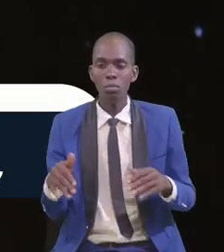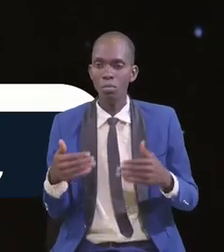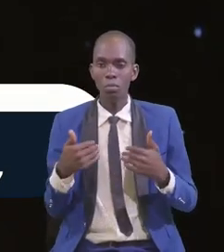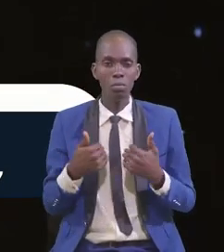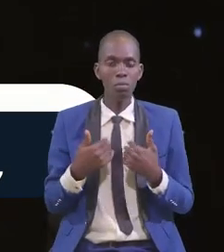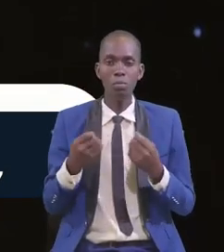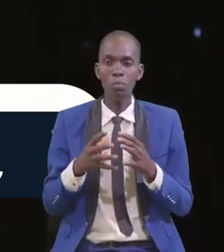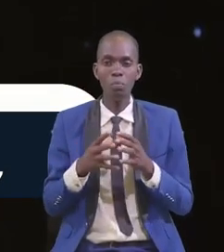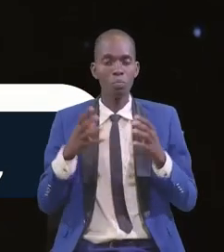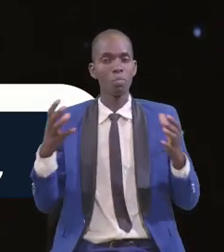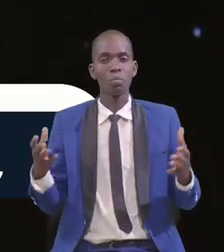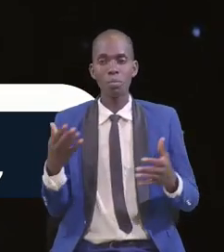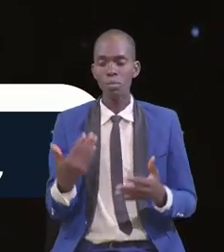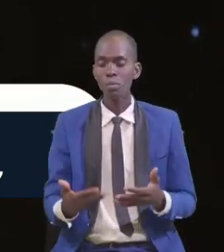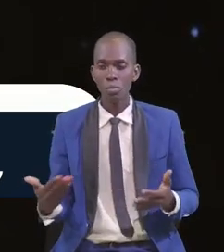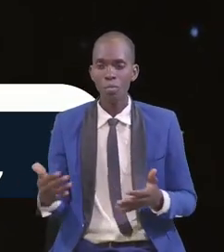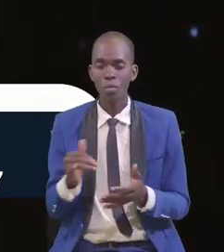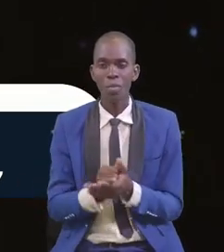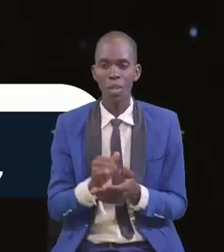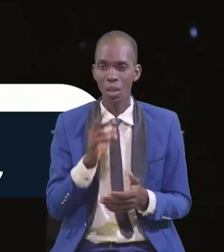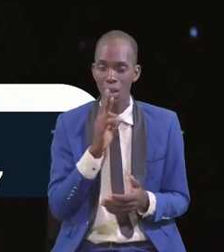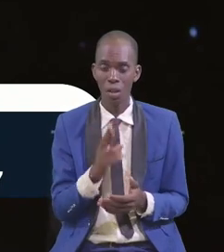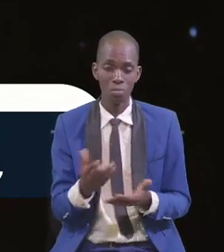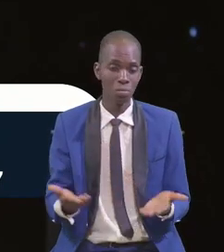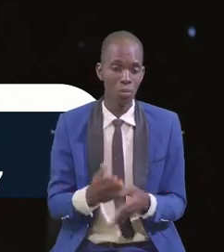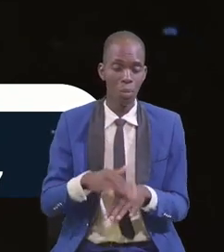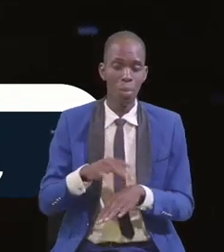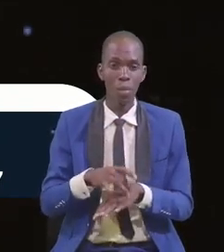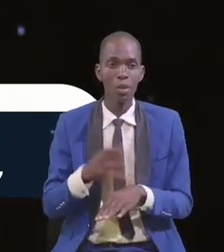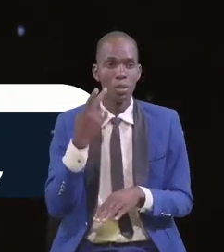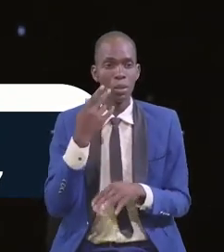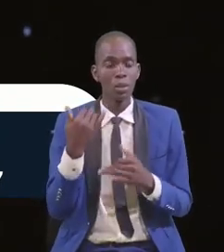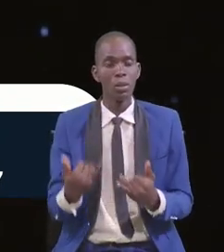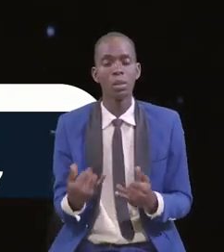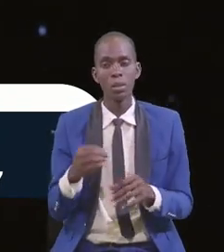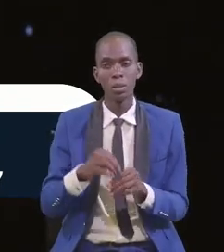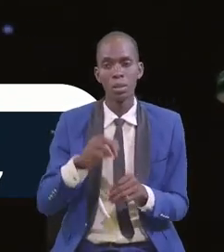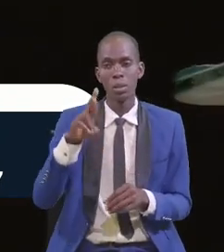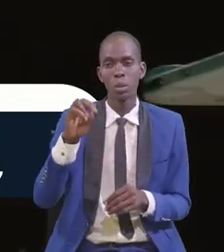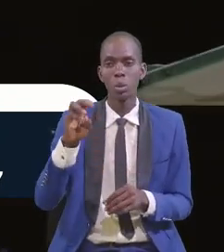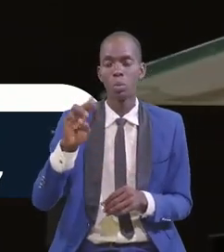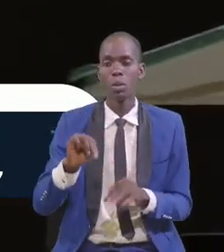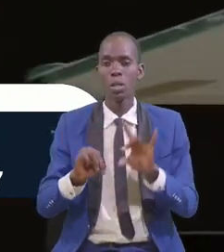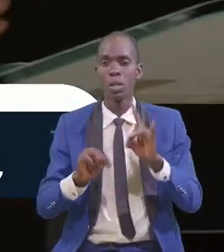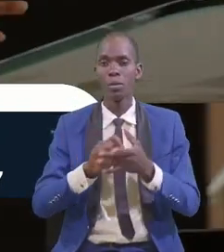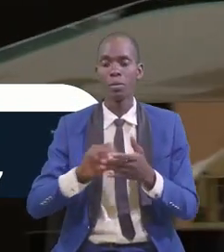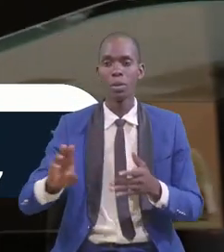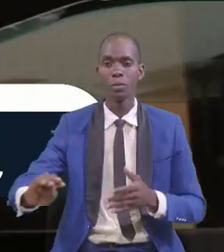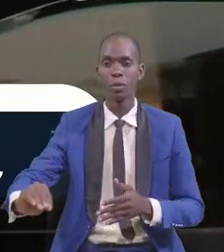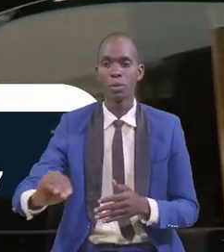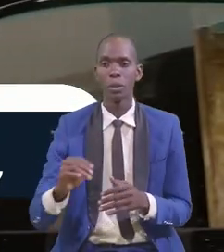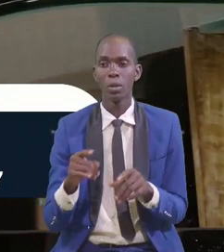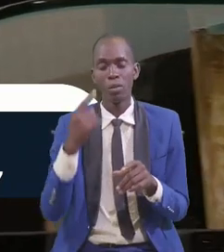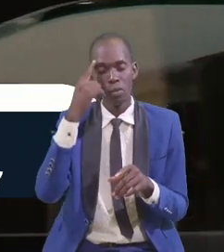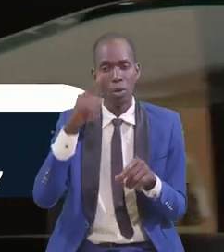count, of the things that are tangible here in the world, but look at him now in Romans chapter 8, verse 14. For as